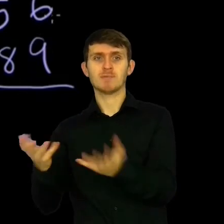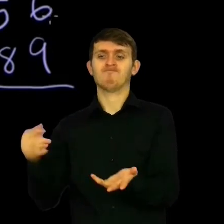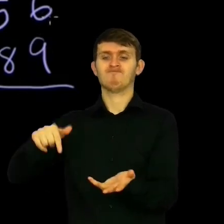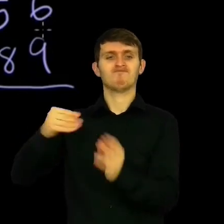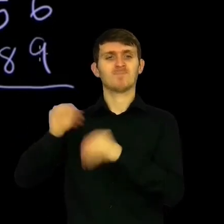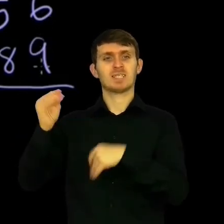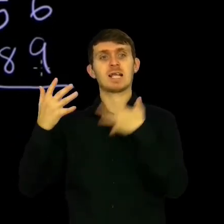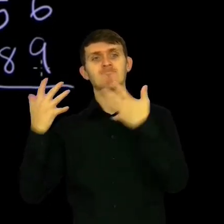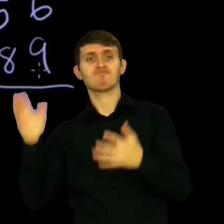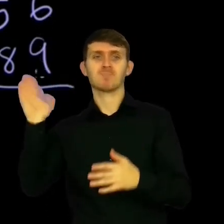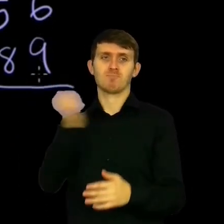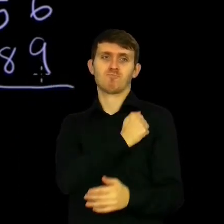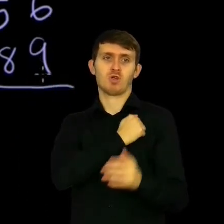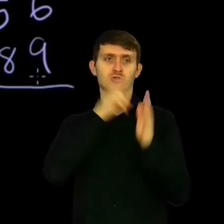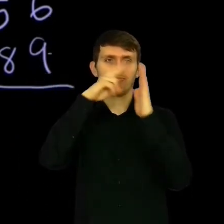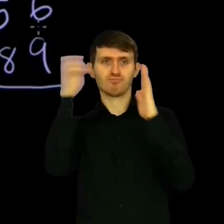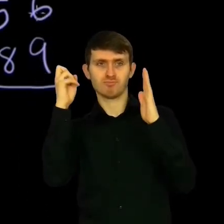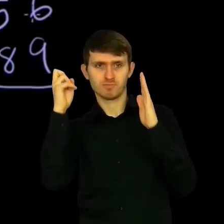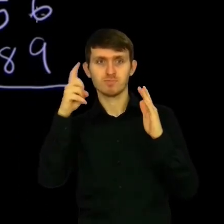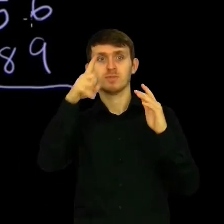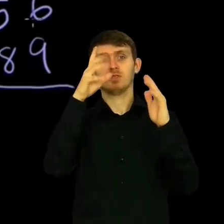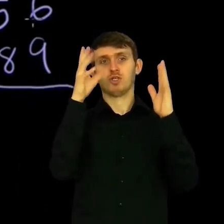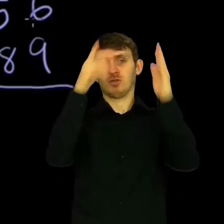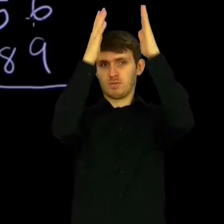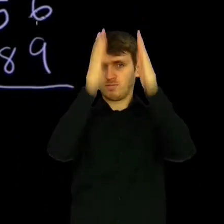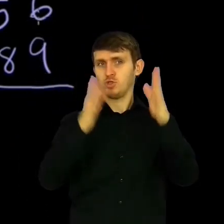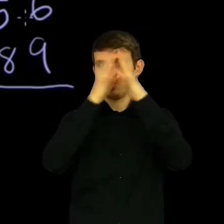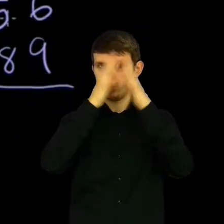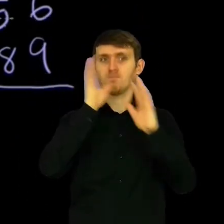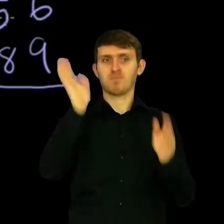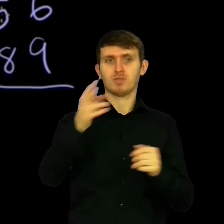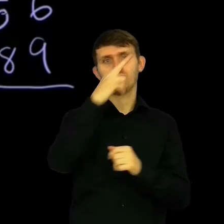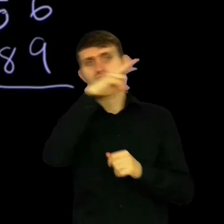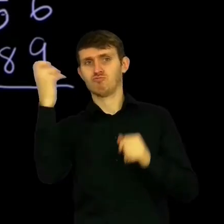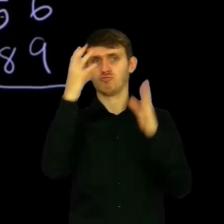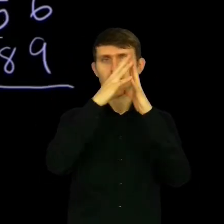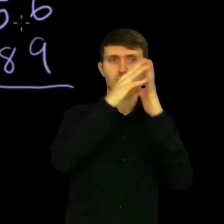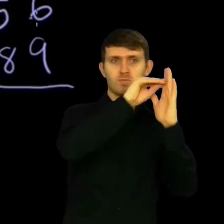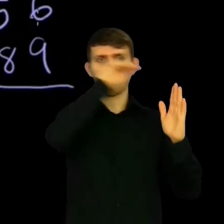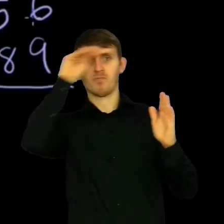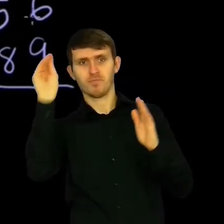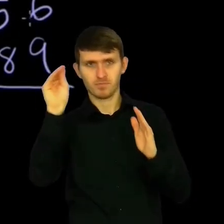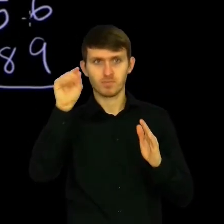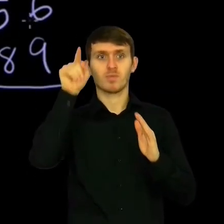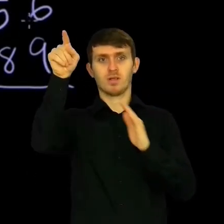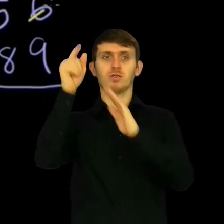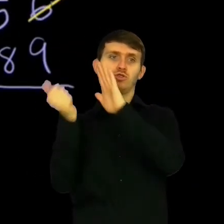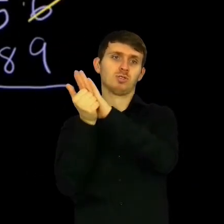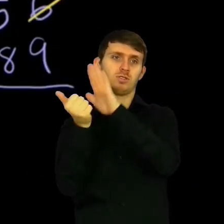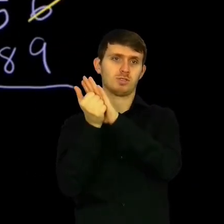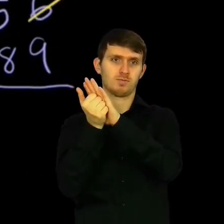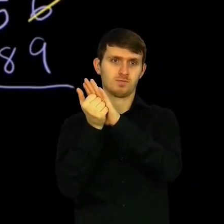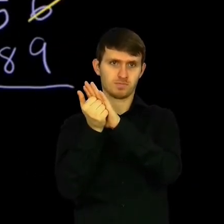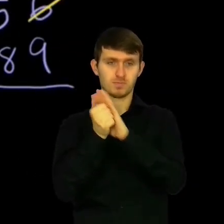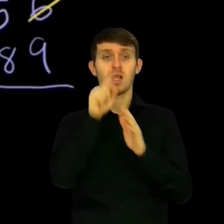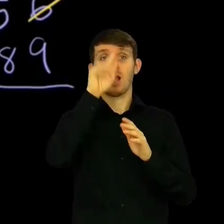right. 6 is definitely not larger than 9, so I have to borrow. So I'll borrow 10, or I'll borrow 1 from the tens place, which ends up being 10.